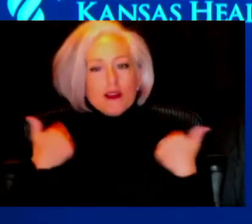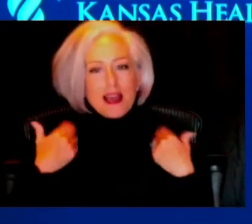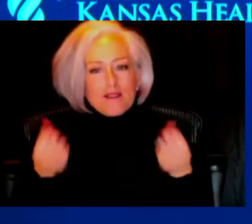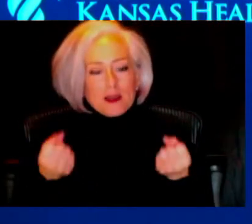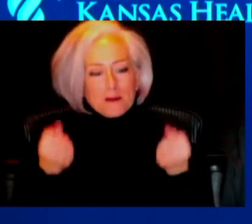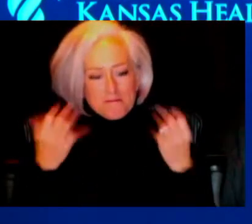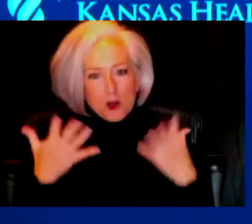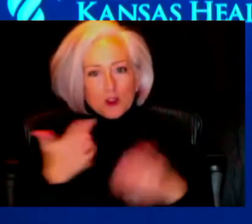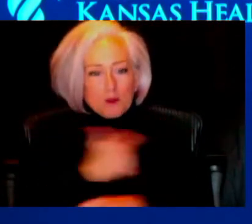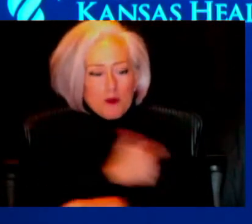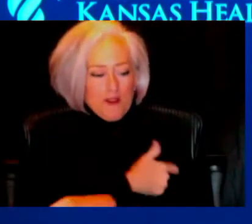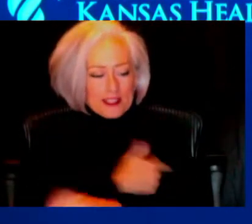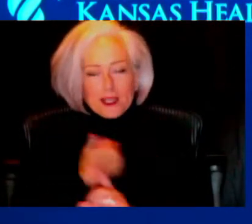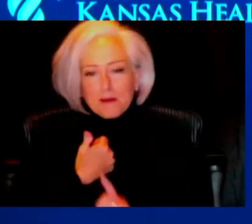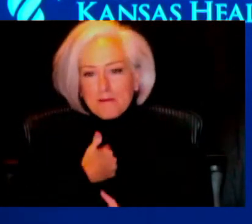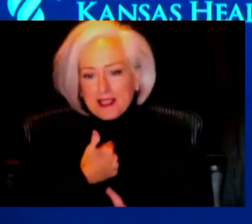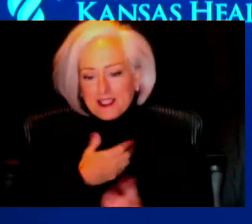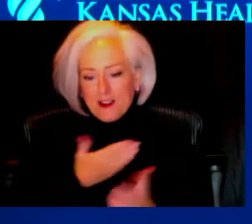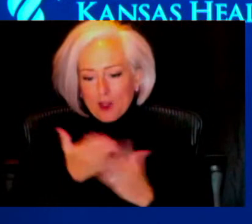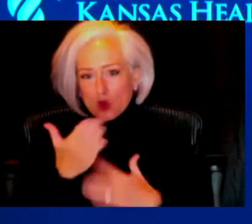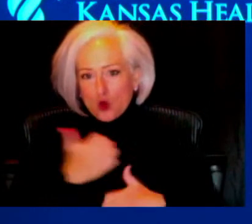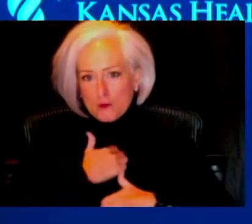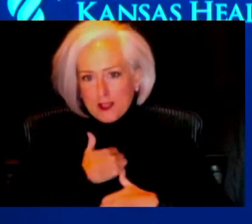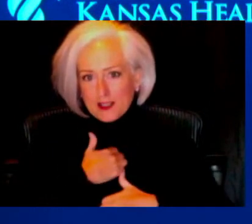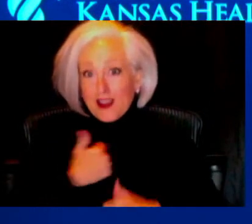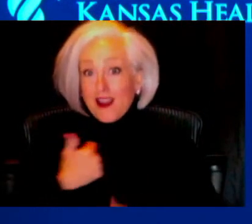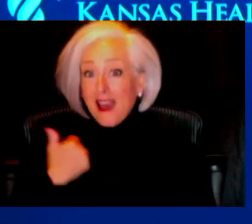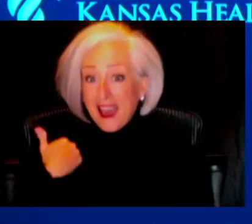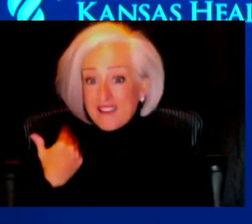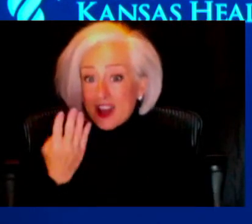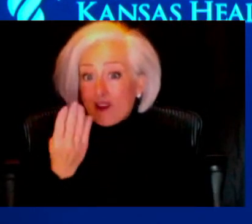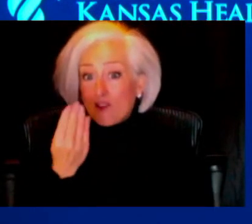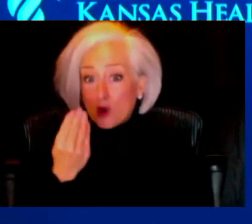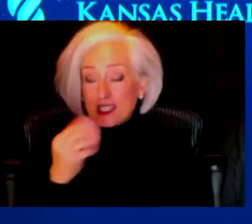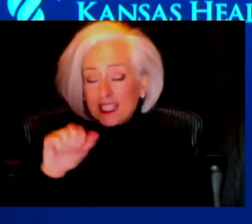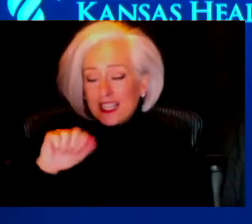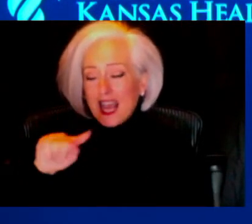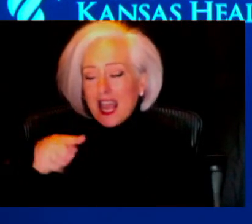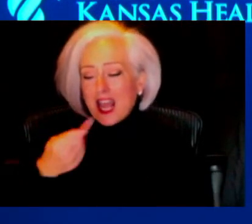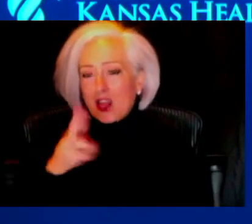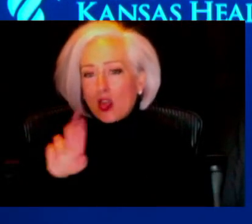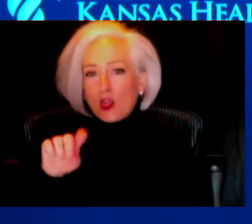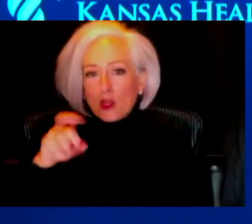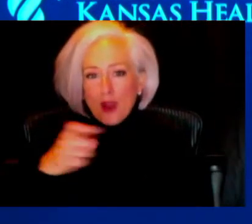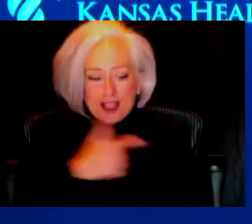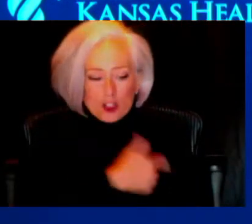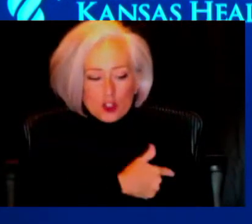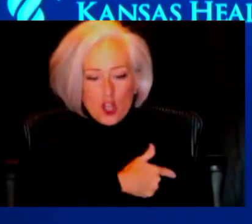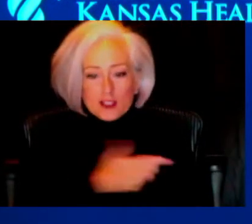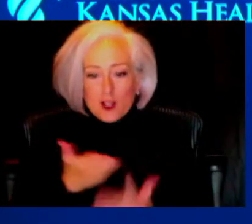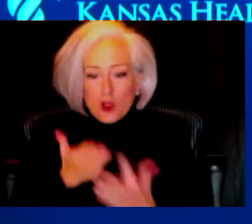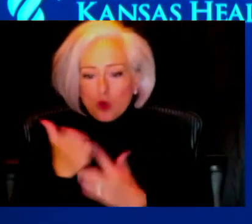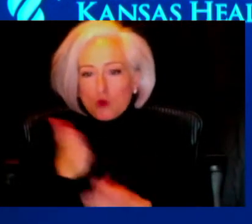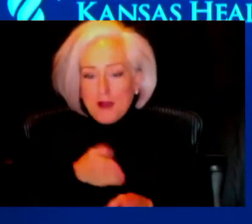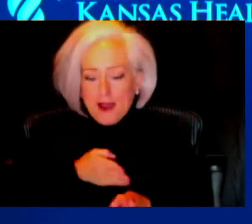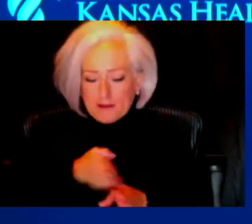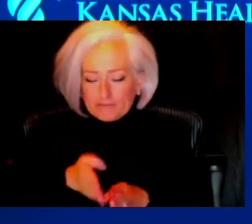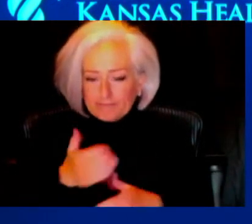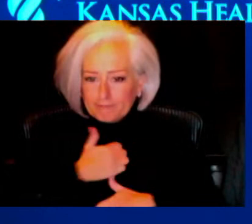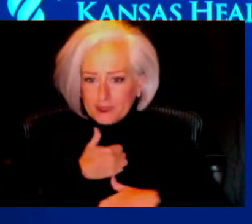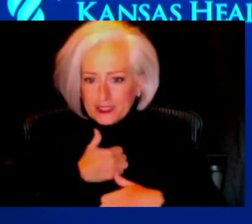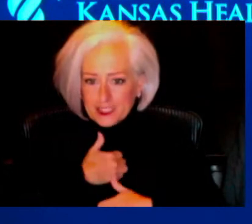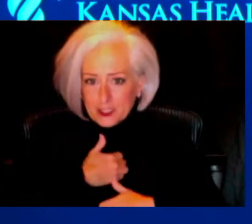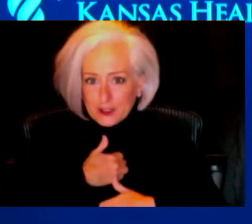vaccinations. I've had 14 anthrax shots over my career in the military. And so, that was